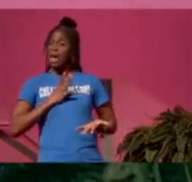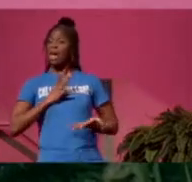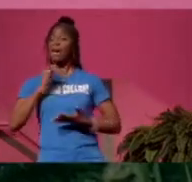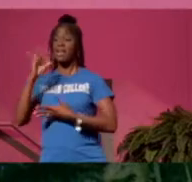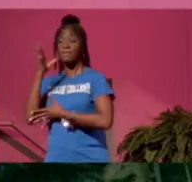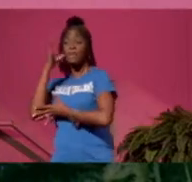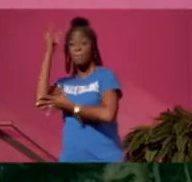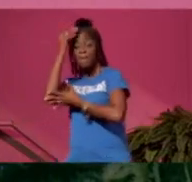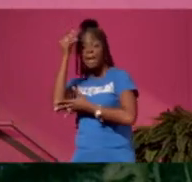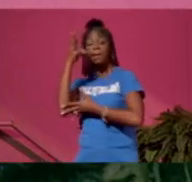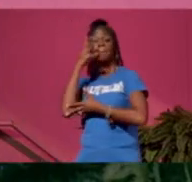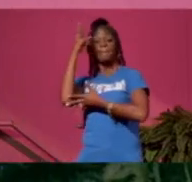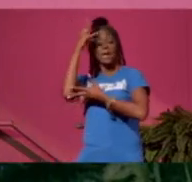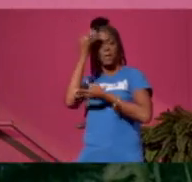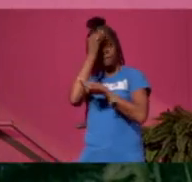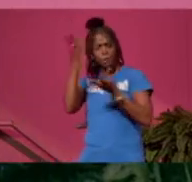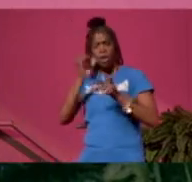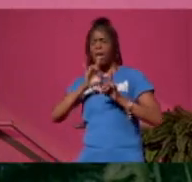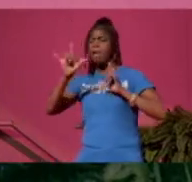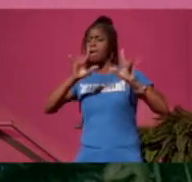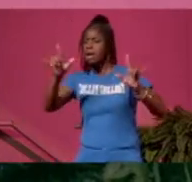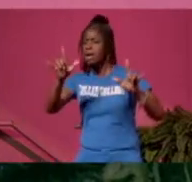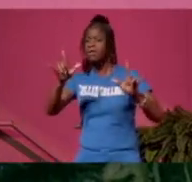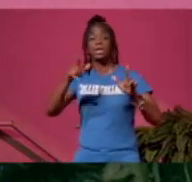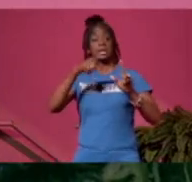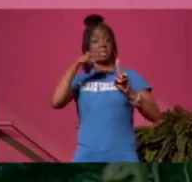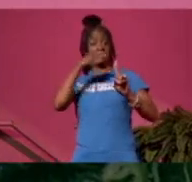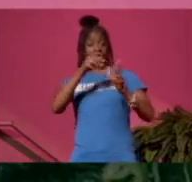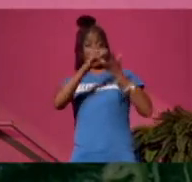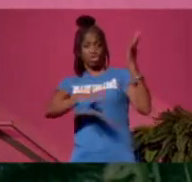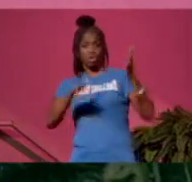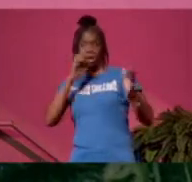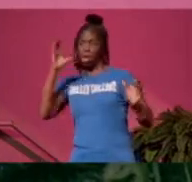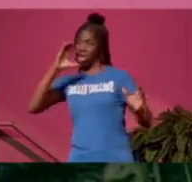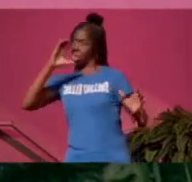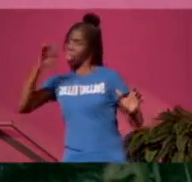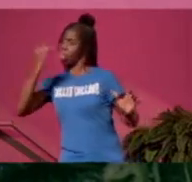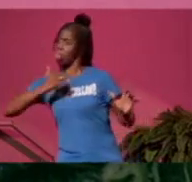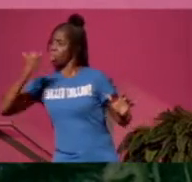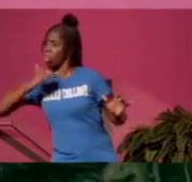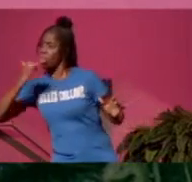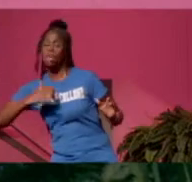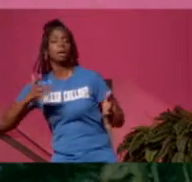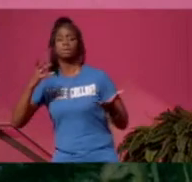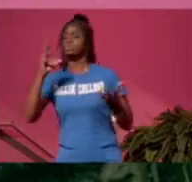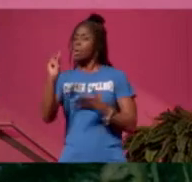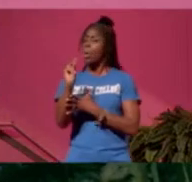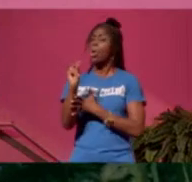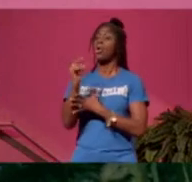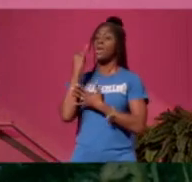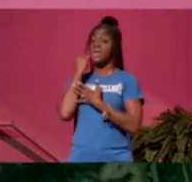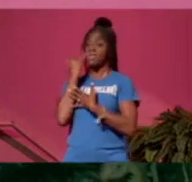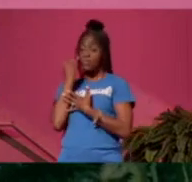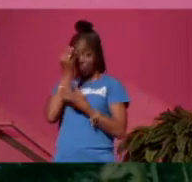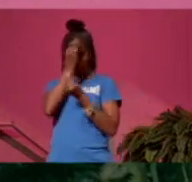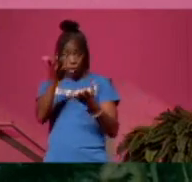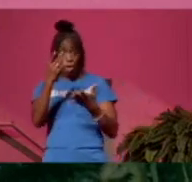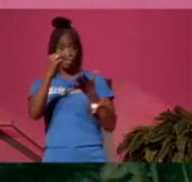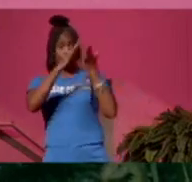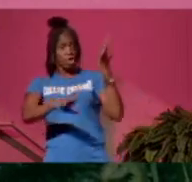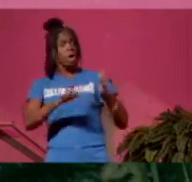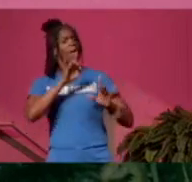in all the wrong places. If they know that you love them, they won't need sex to satisfy the hole in their